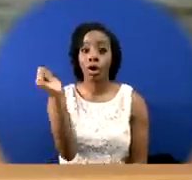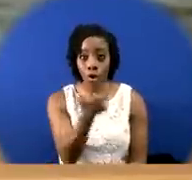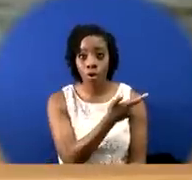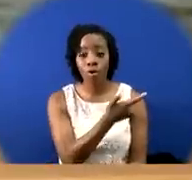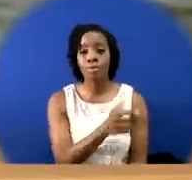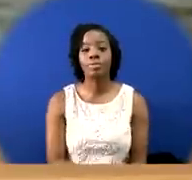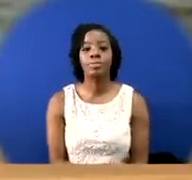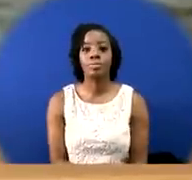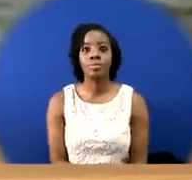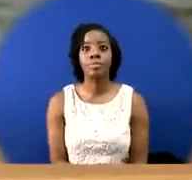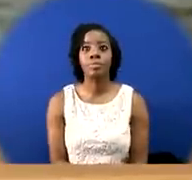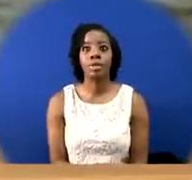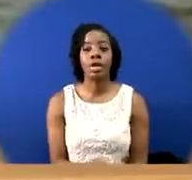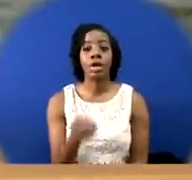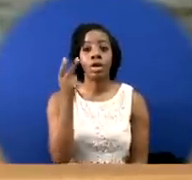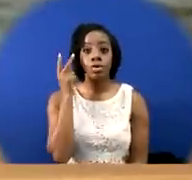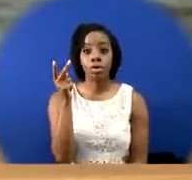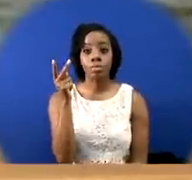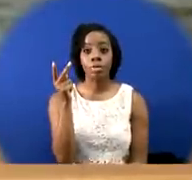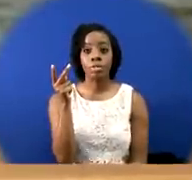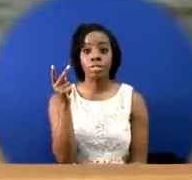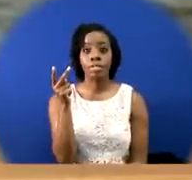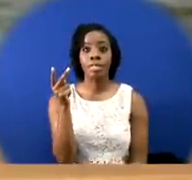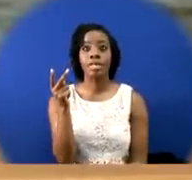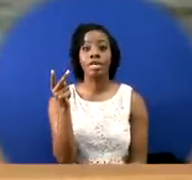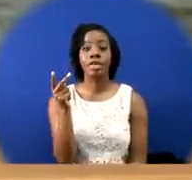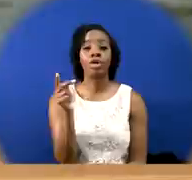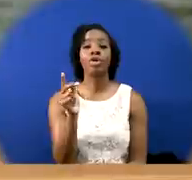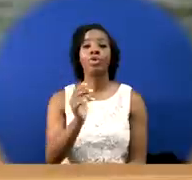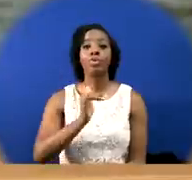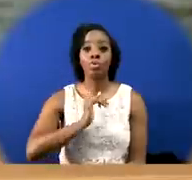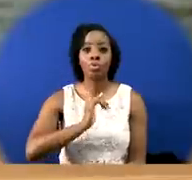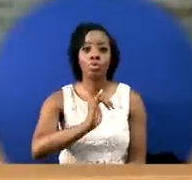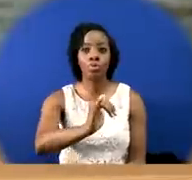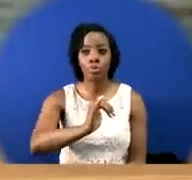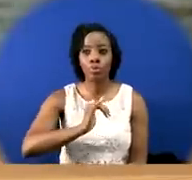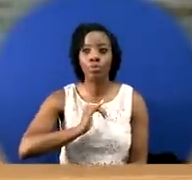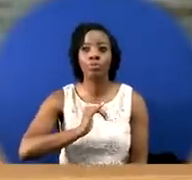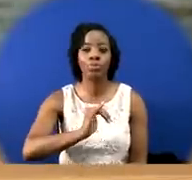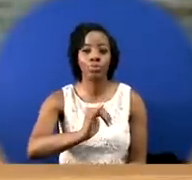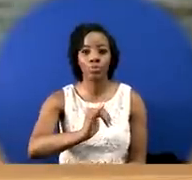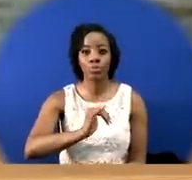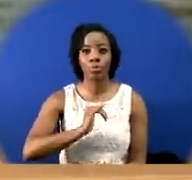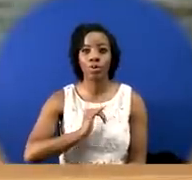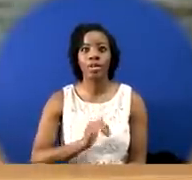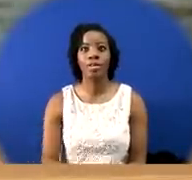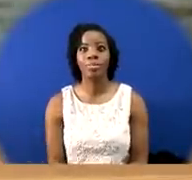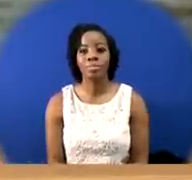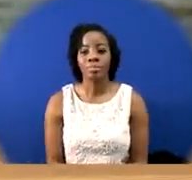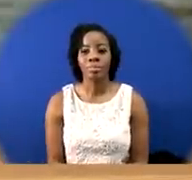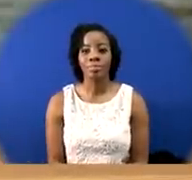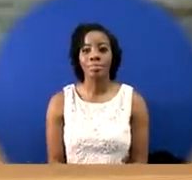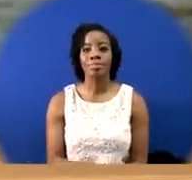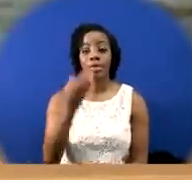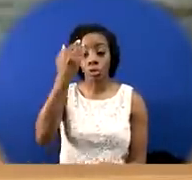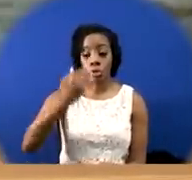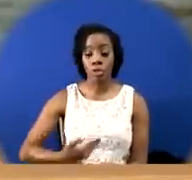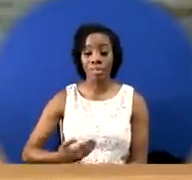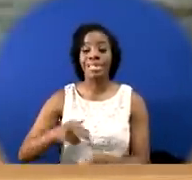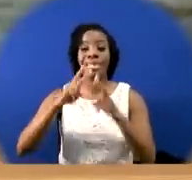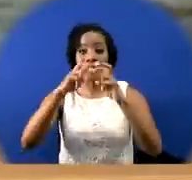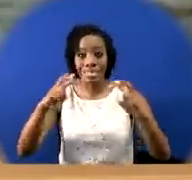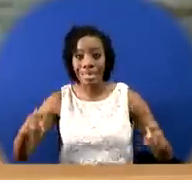Everybody. Look at the person in your seat. Say, you too. The person in your seat. I didn't say your neighbor. I said the person in your